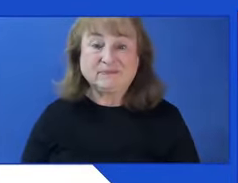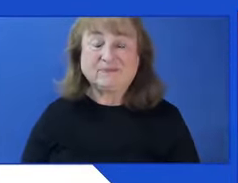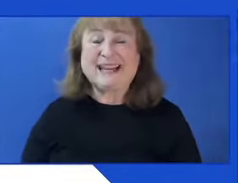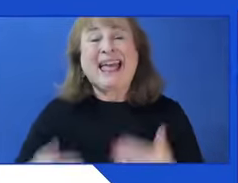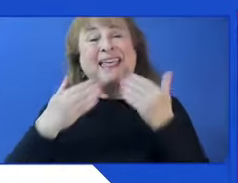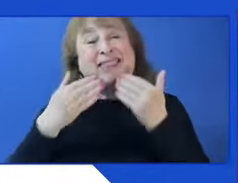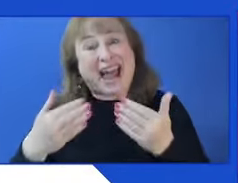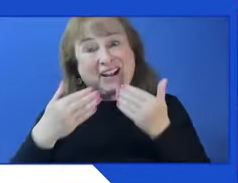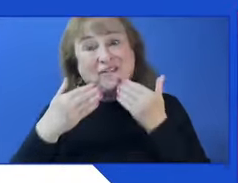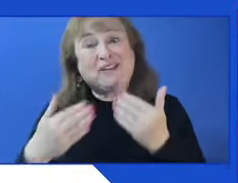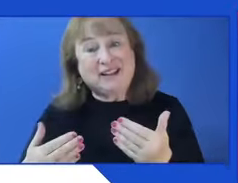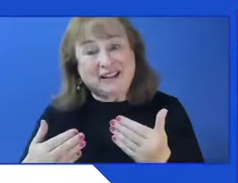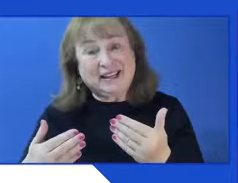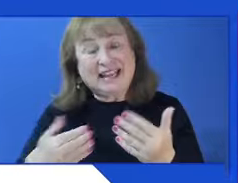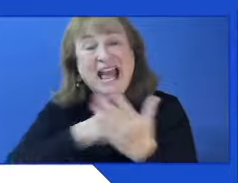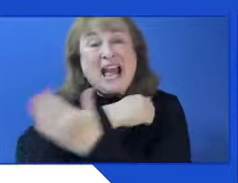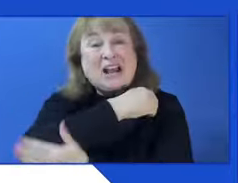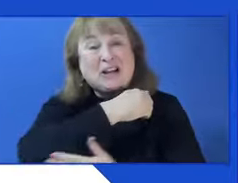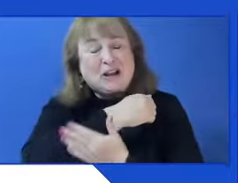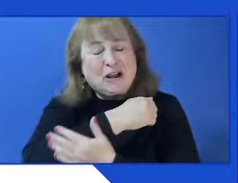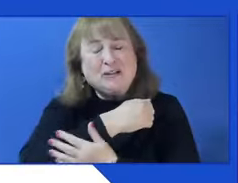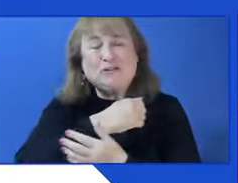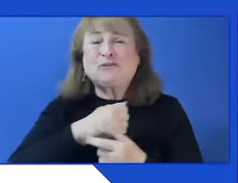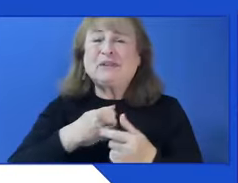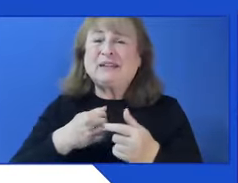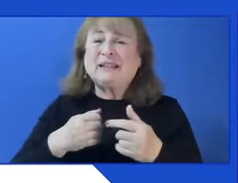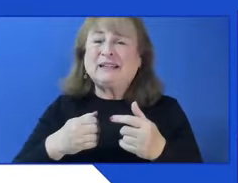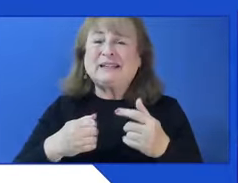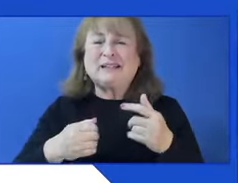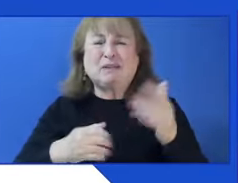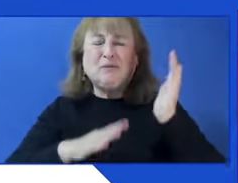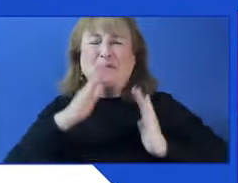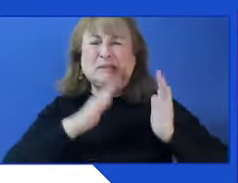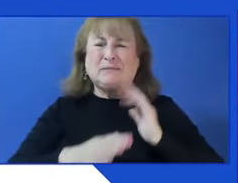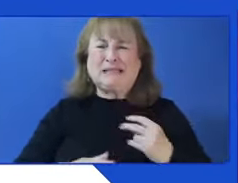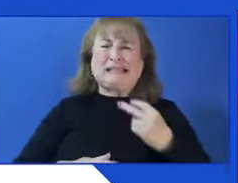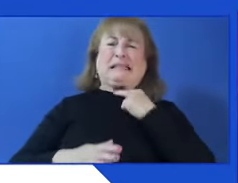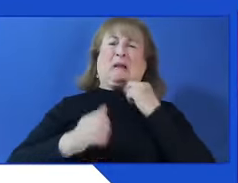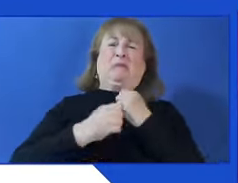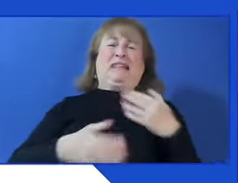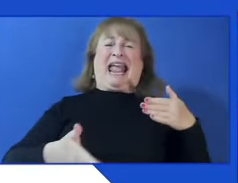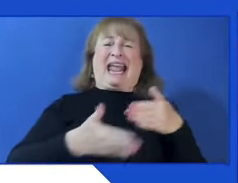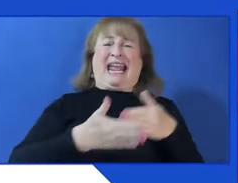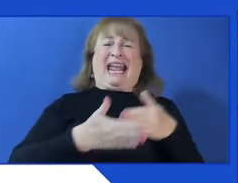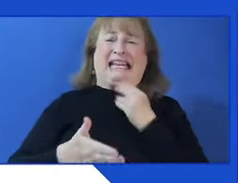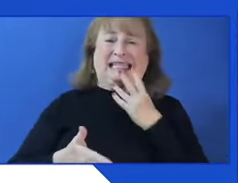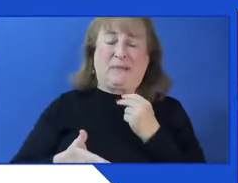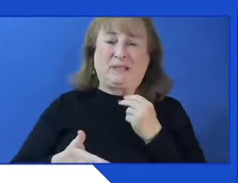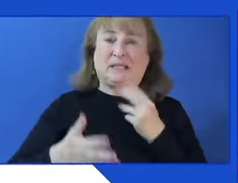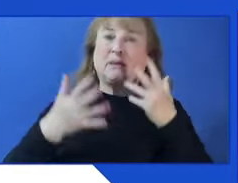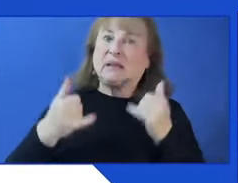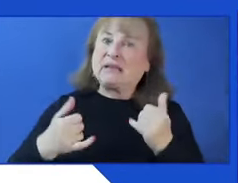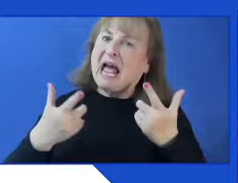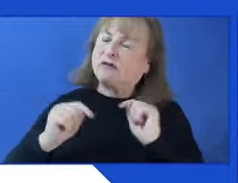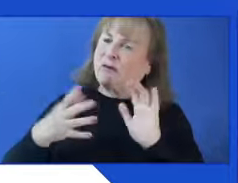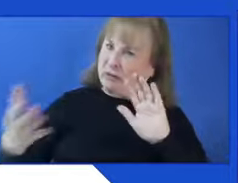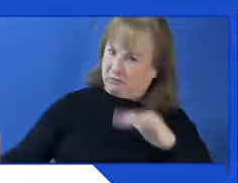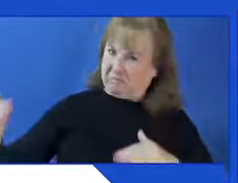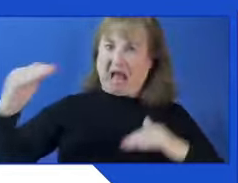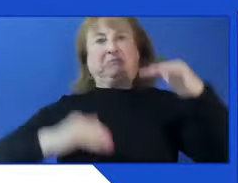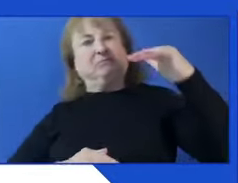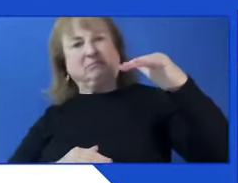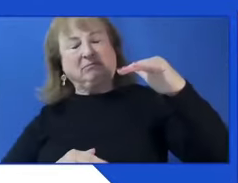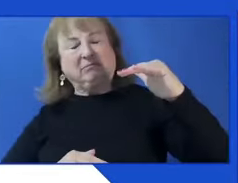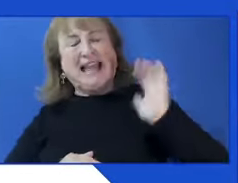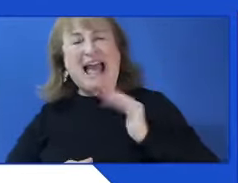Thankfully, countries once beset by anti-Semitism are acting to counter it. Our